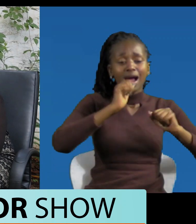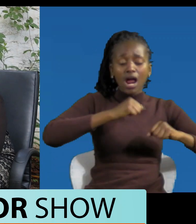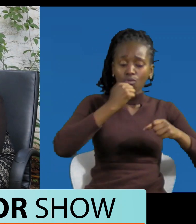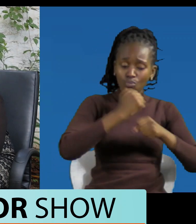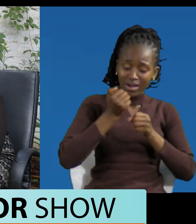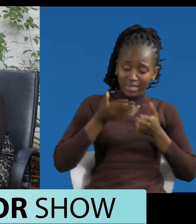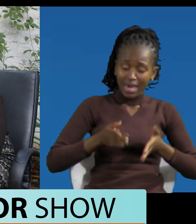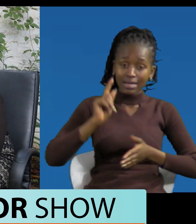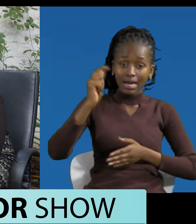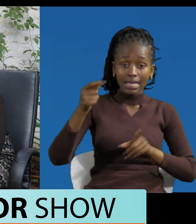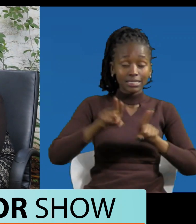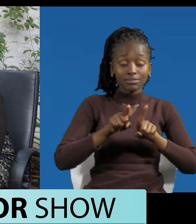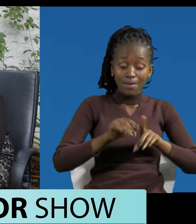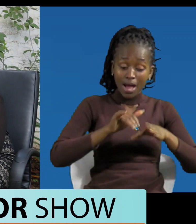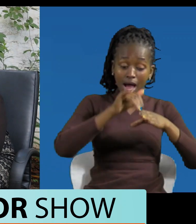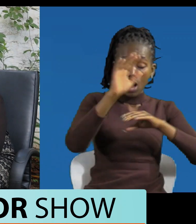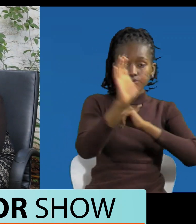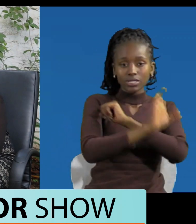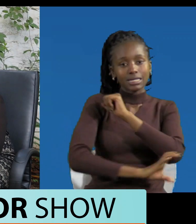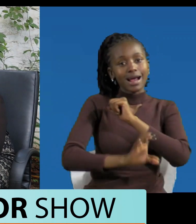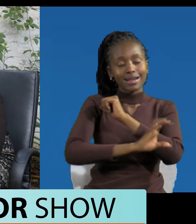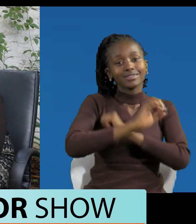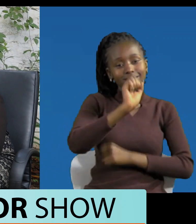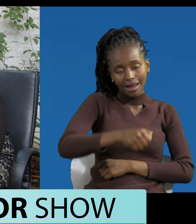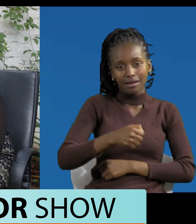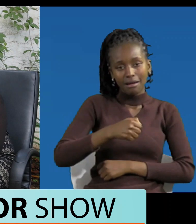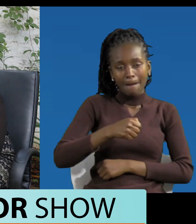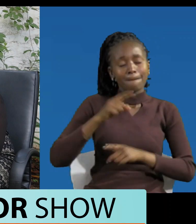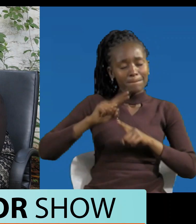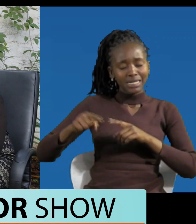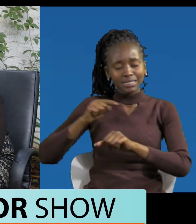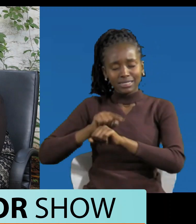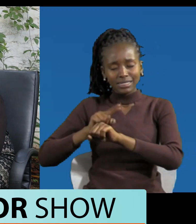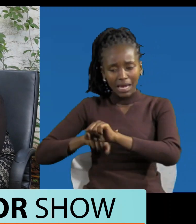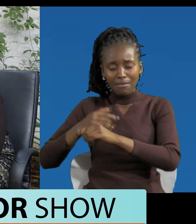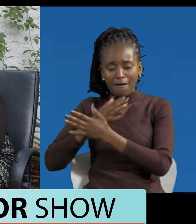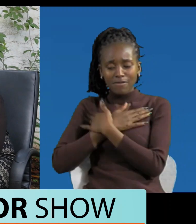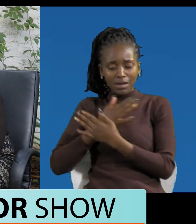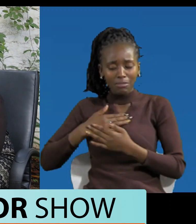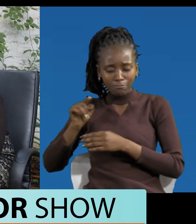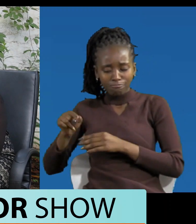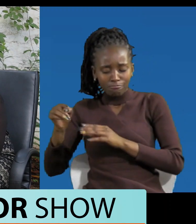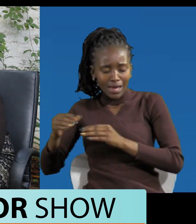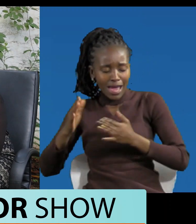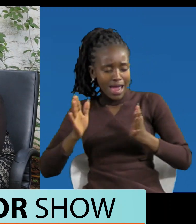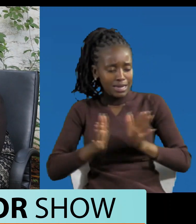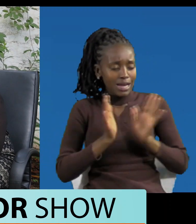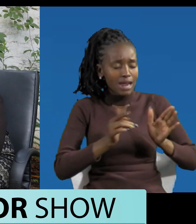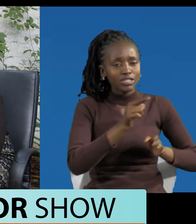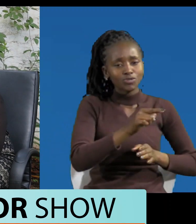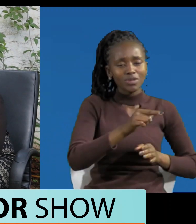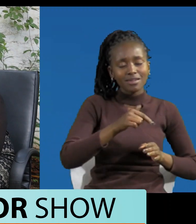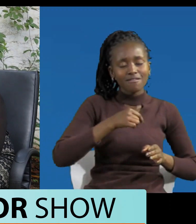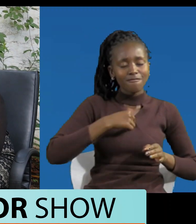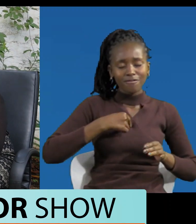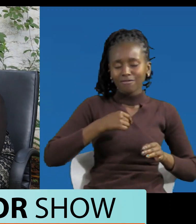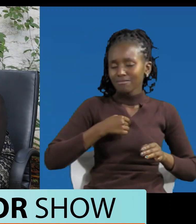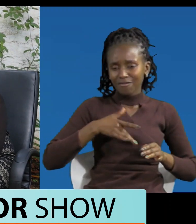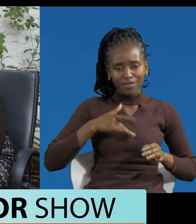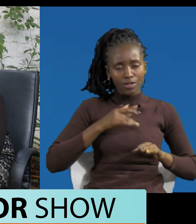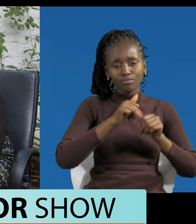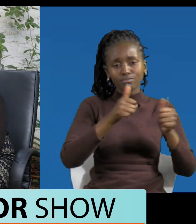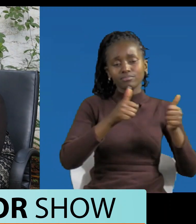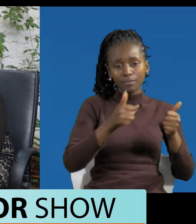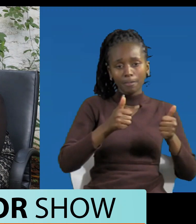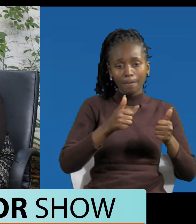know what she felt about me, but that thing made me move, and I will never let her down. So every time, even where Joyce,